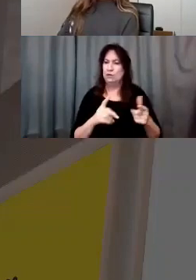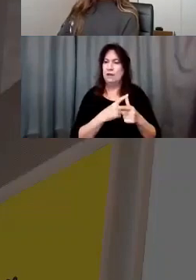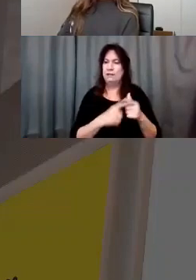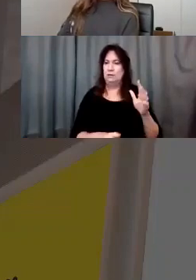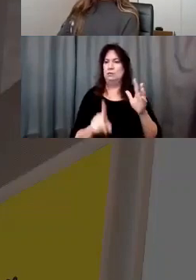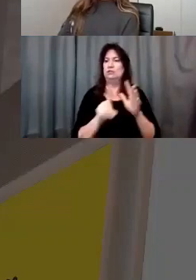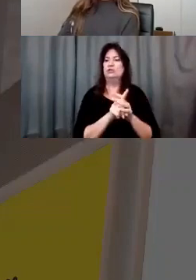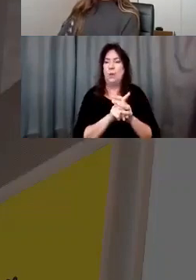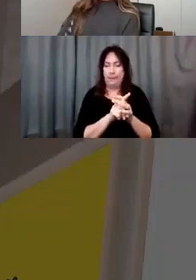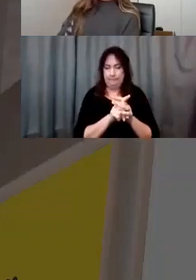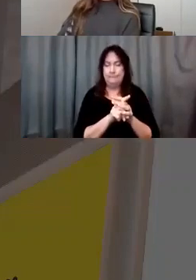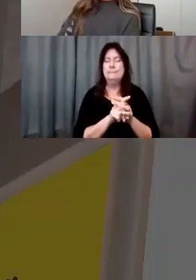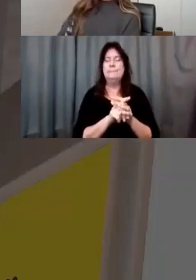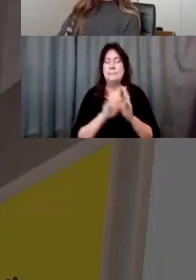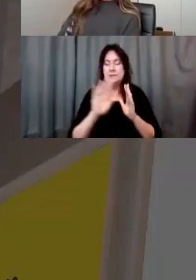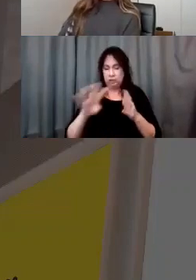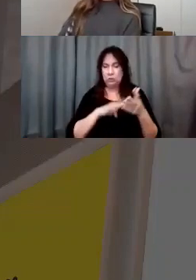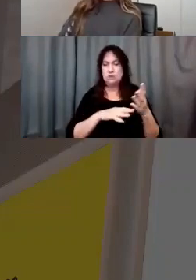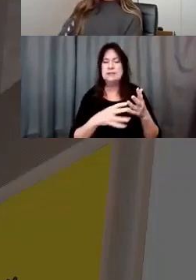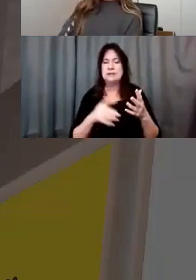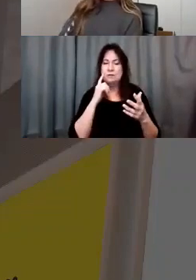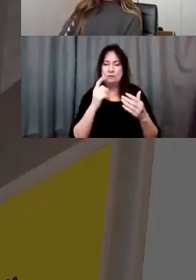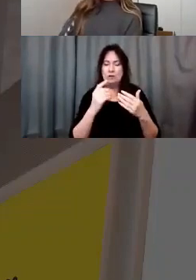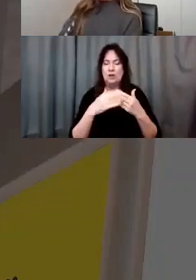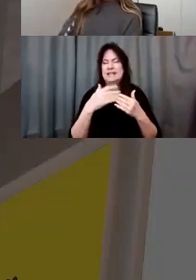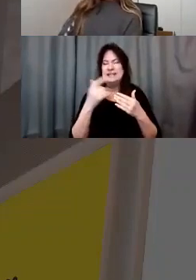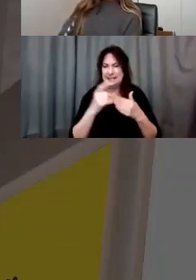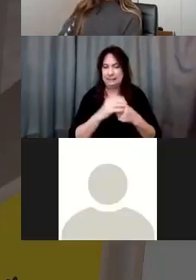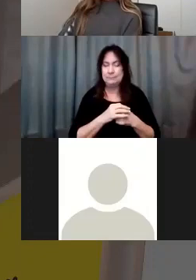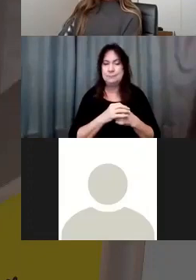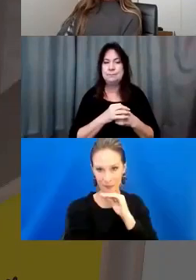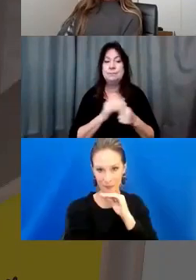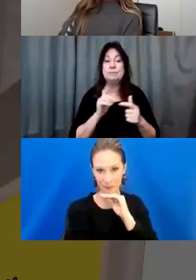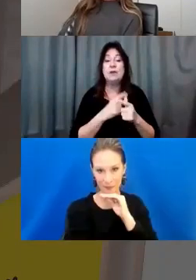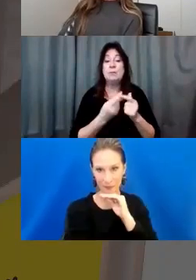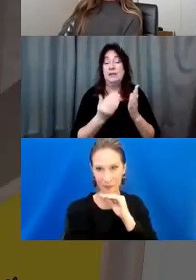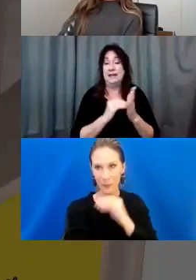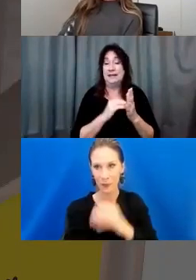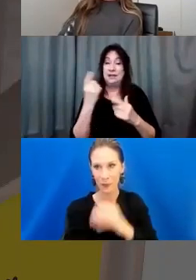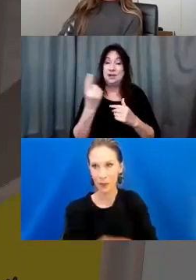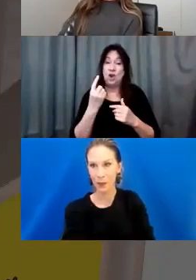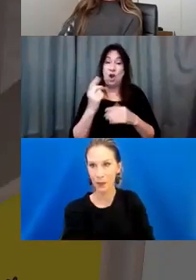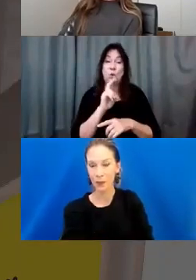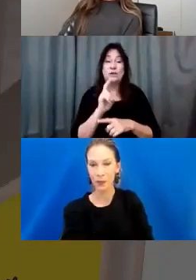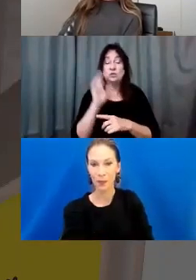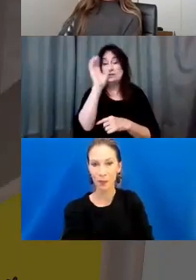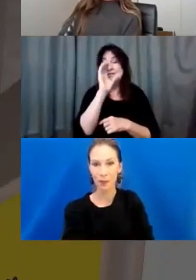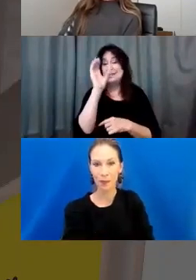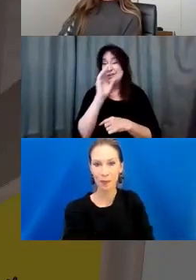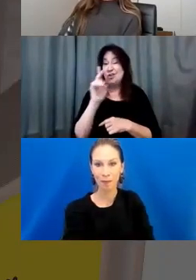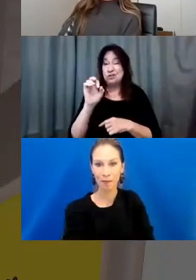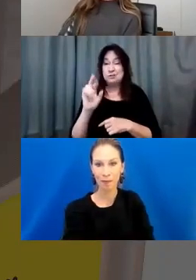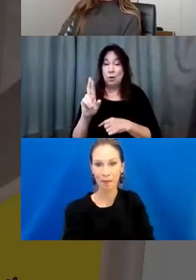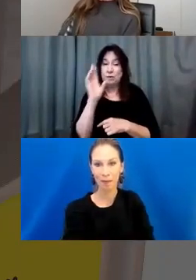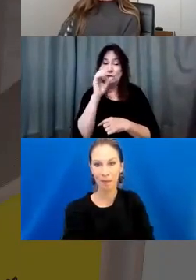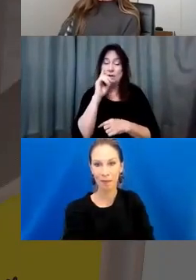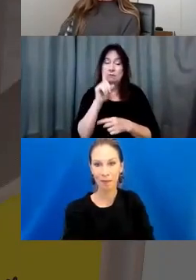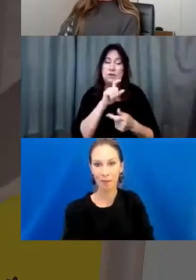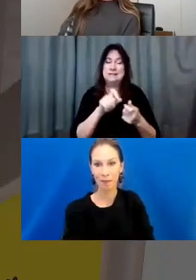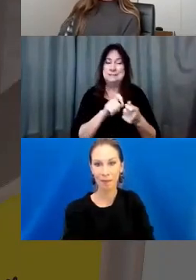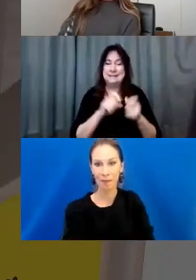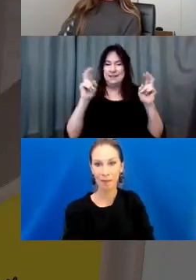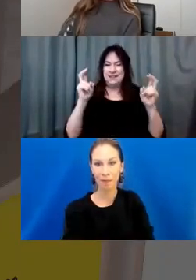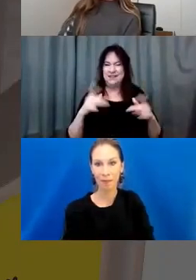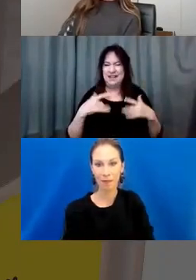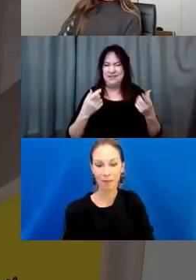own schedule to make it easier to find. But once again, you can always use the search bar if you're looking for a particular